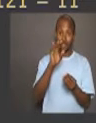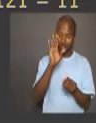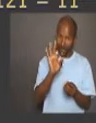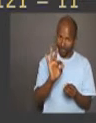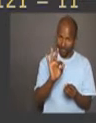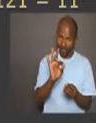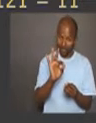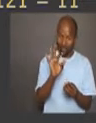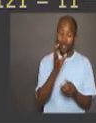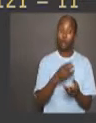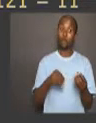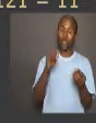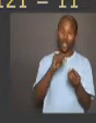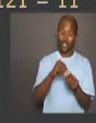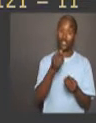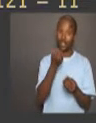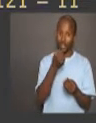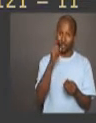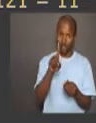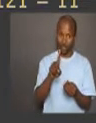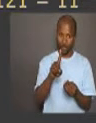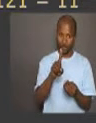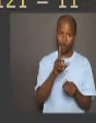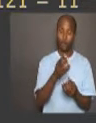9 plus 11